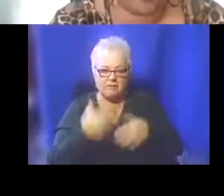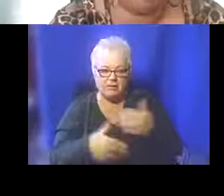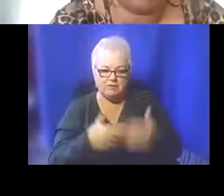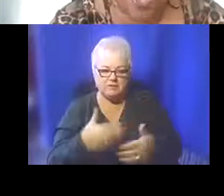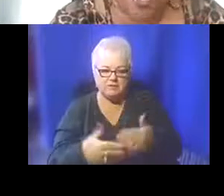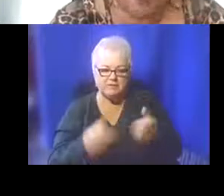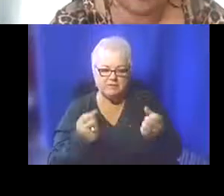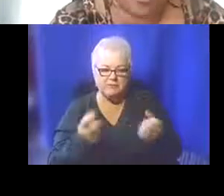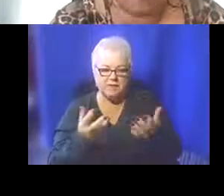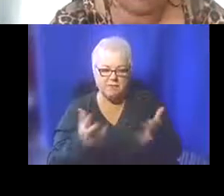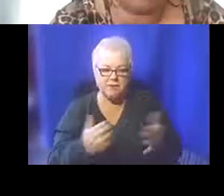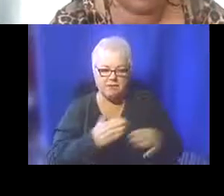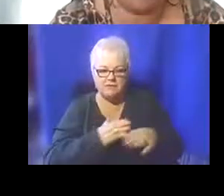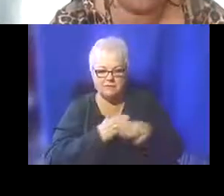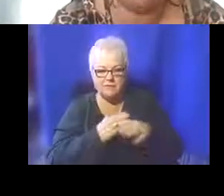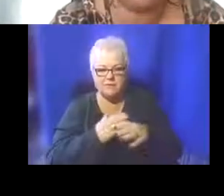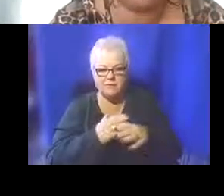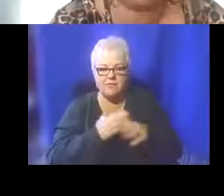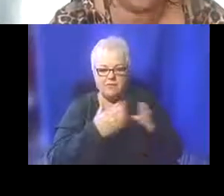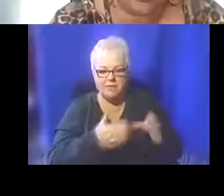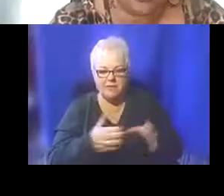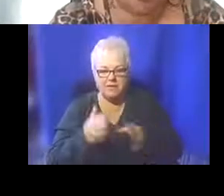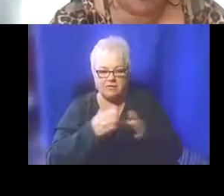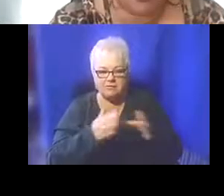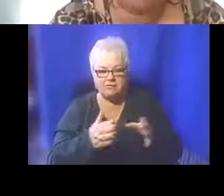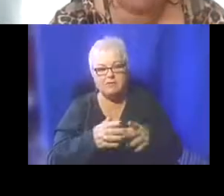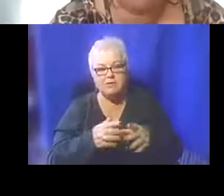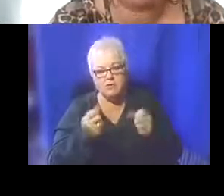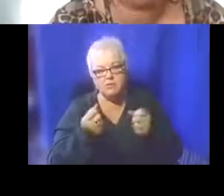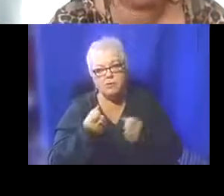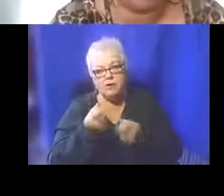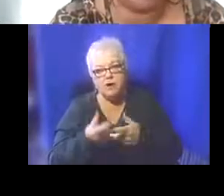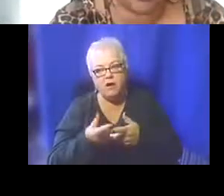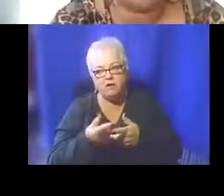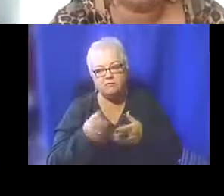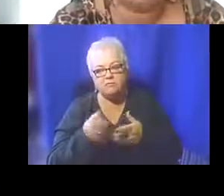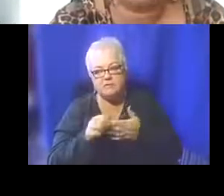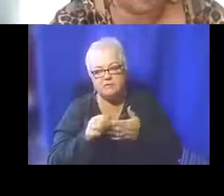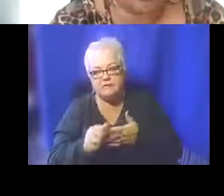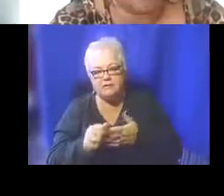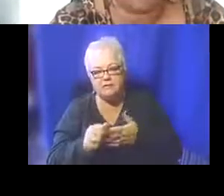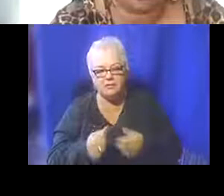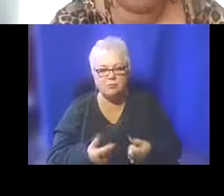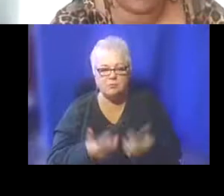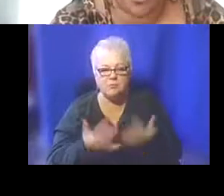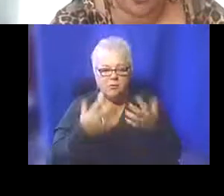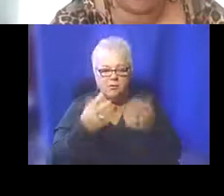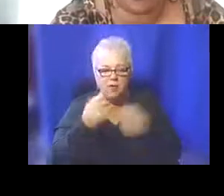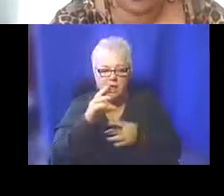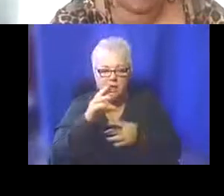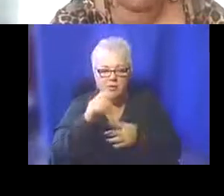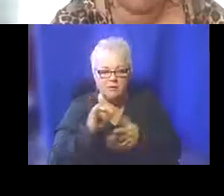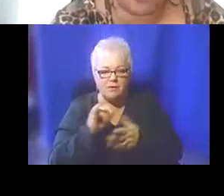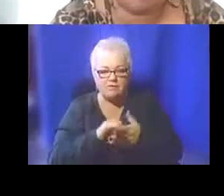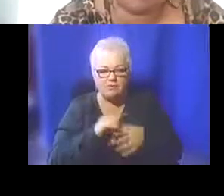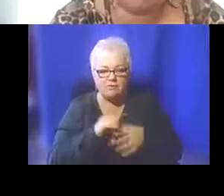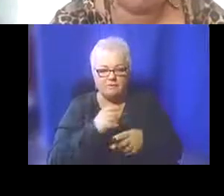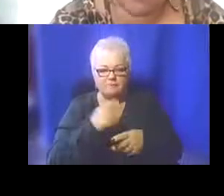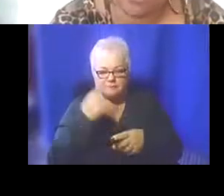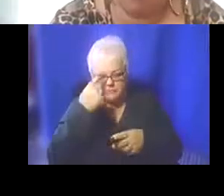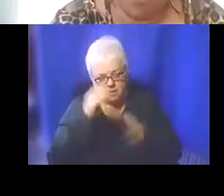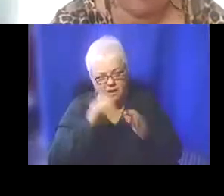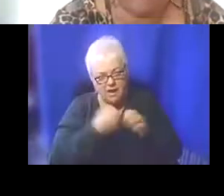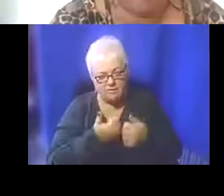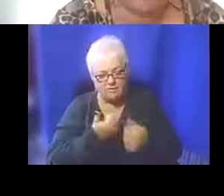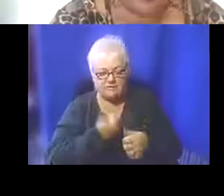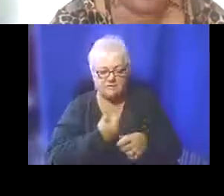to disrupt the pattern that will inevitably lead to burnout, but you really have to be invested in self-care, and you really have to